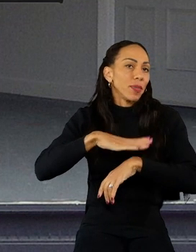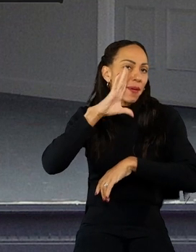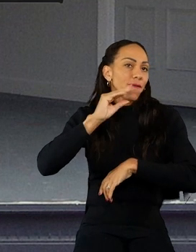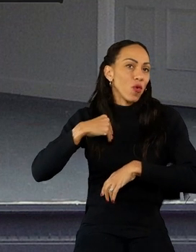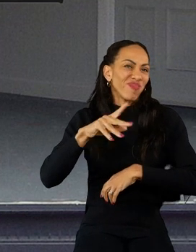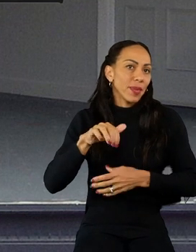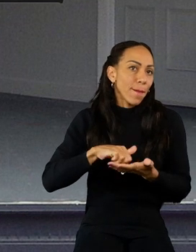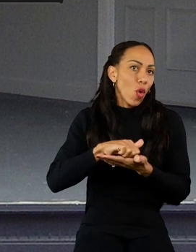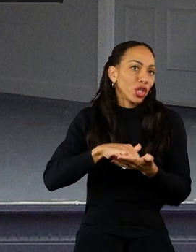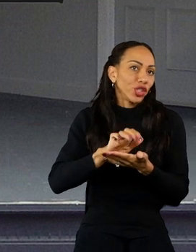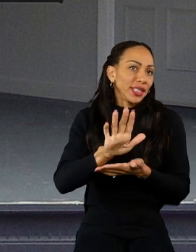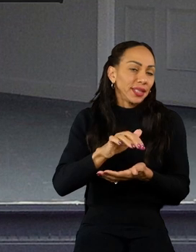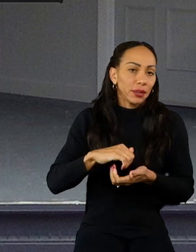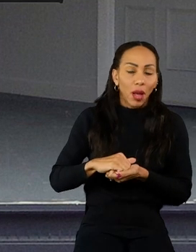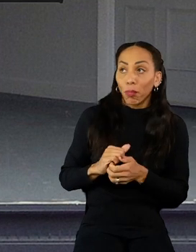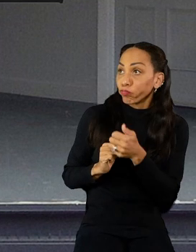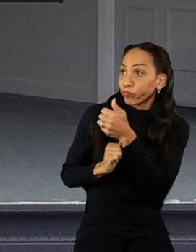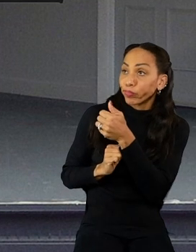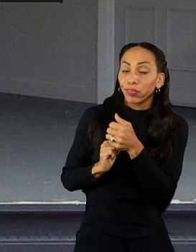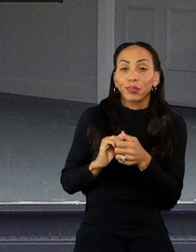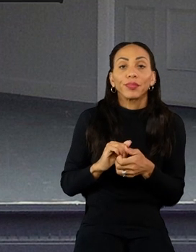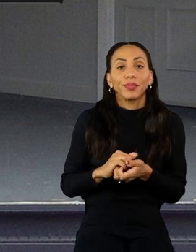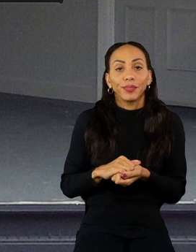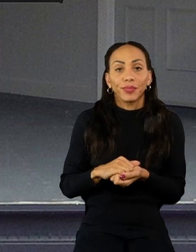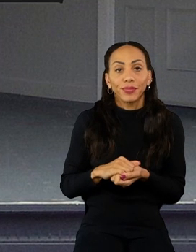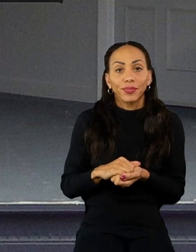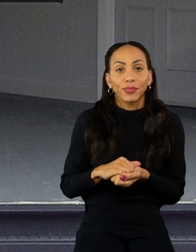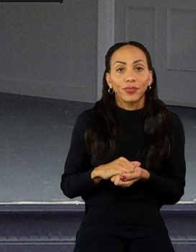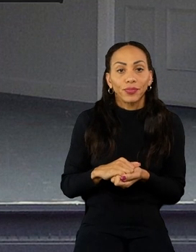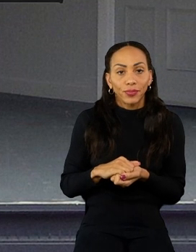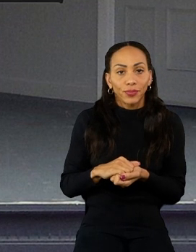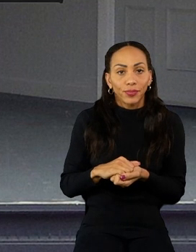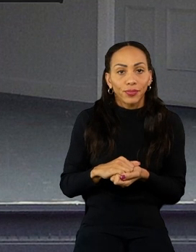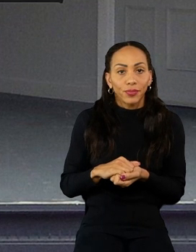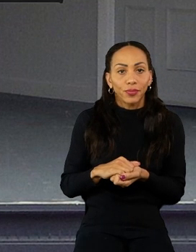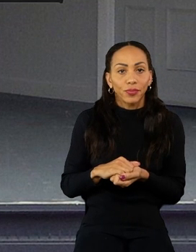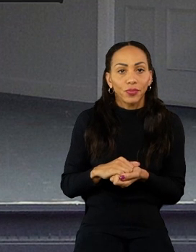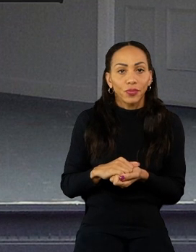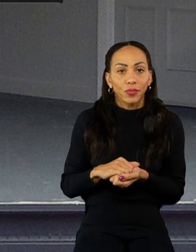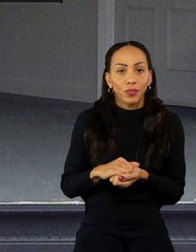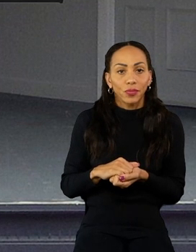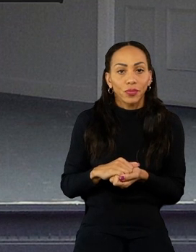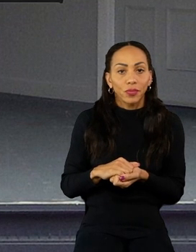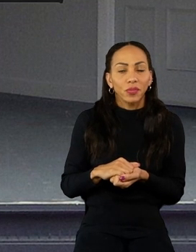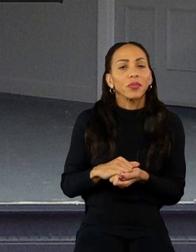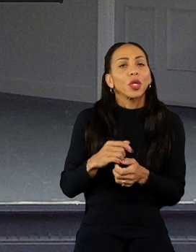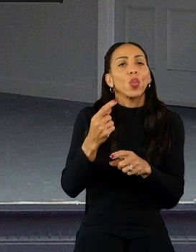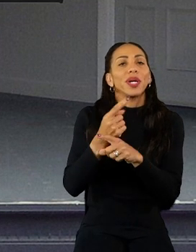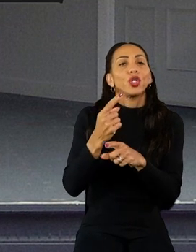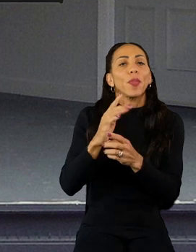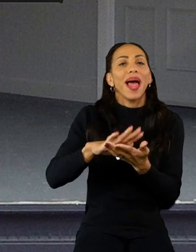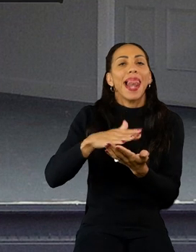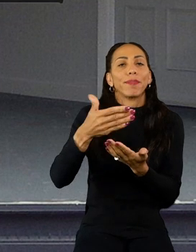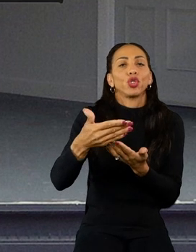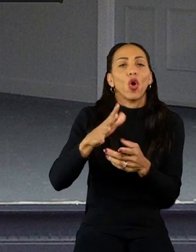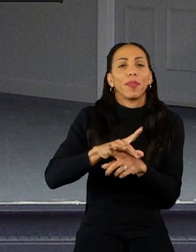Yeah. Right. Okay. So apologies about that. No, that's fine. I think if we